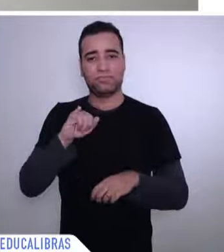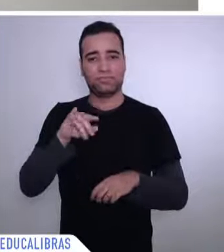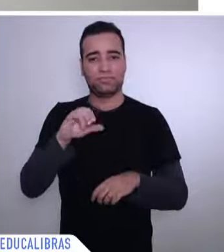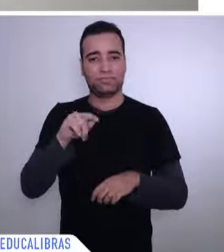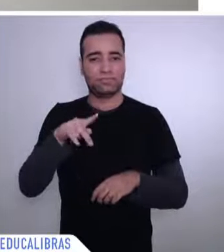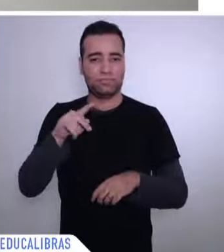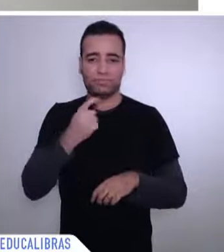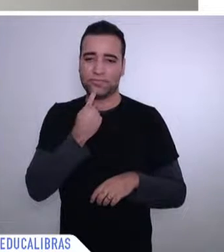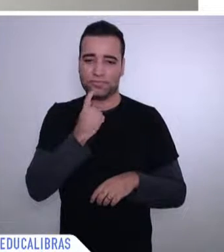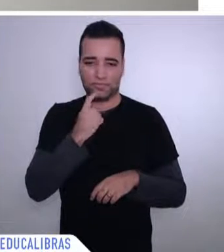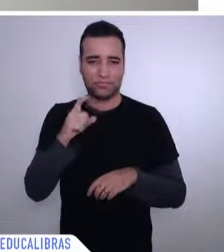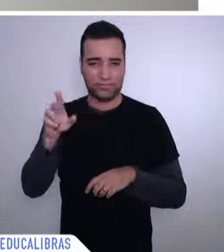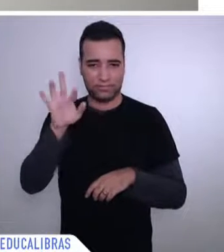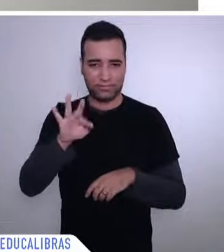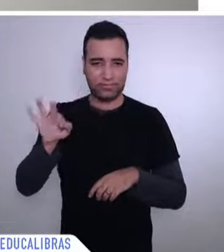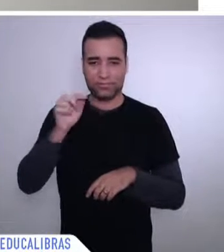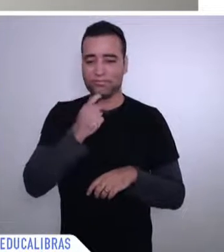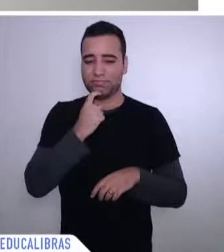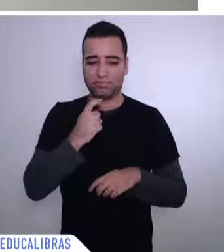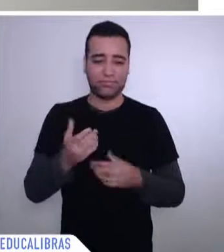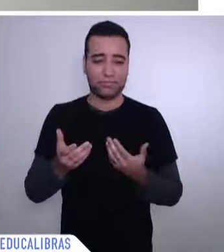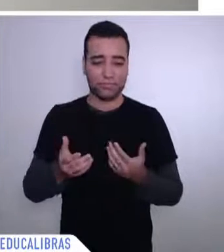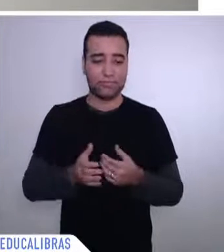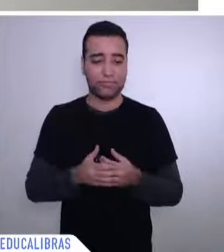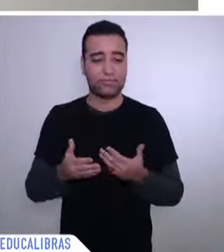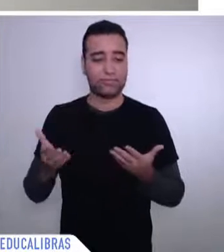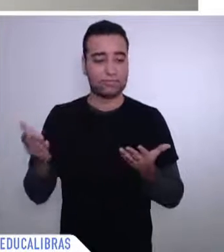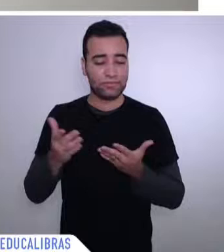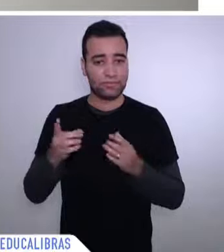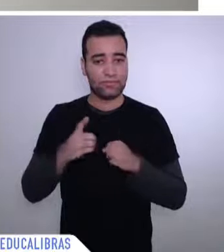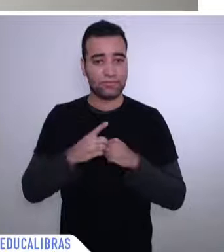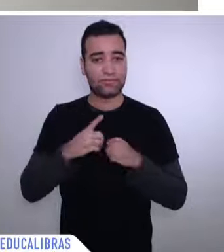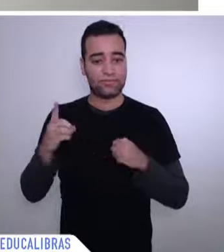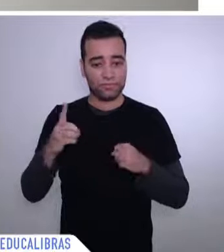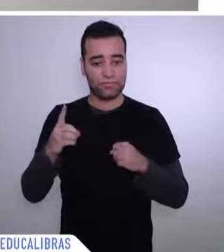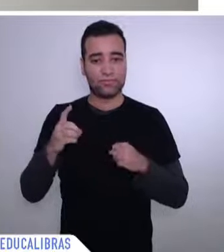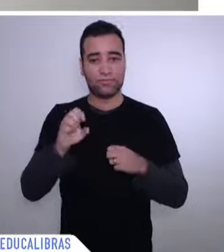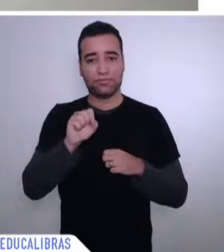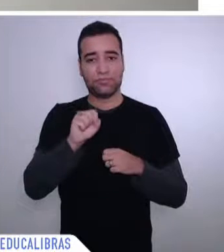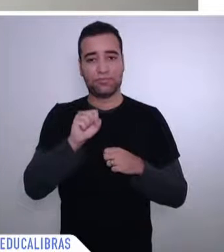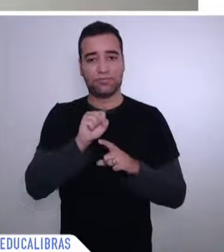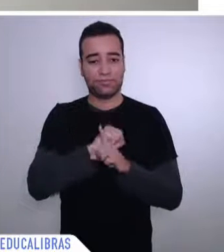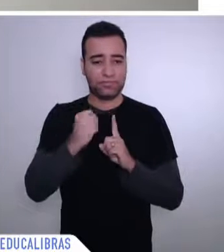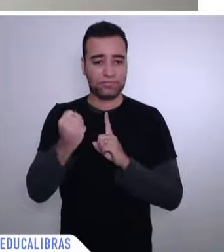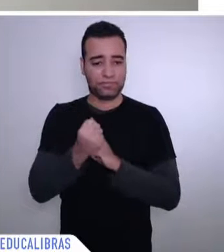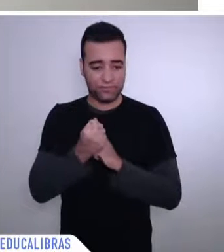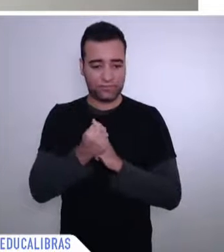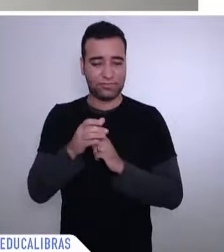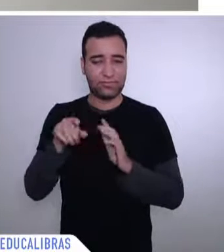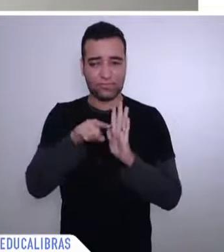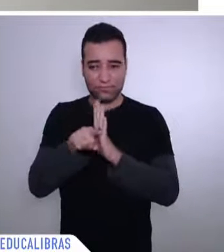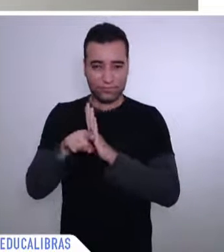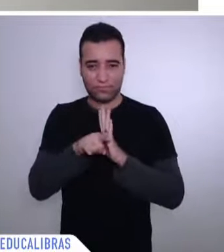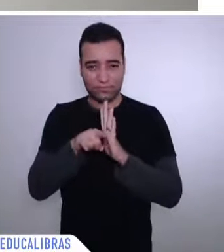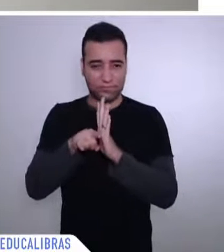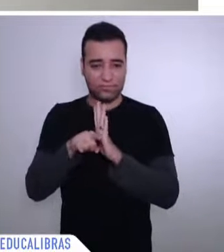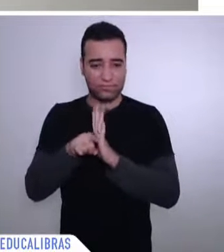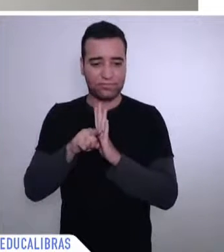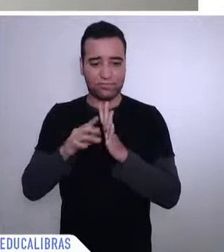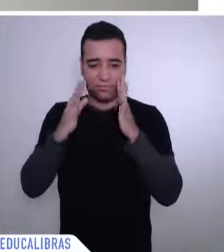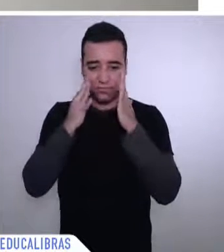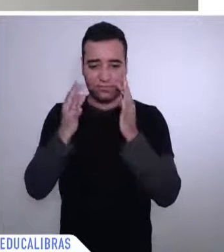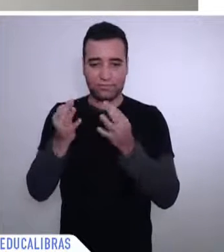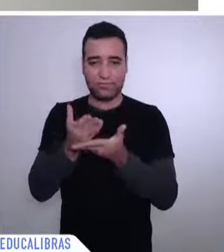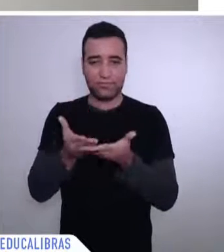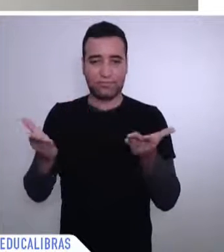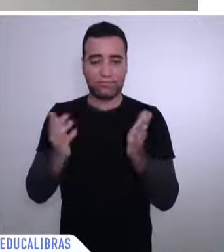She is an economist with a BA and MA from the State University of Campinas, where she is currently pursuing a PhD